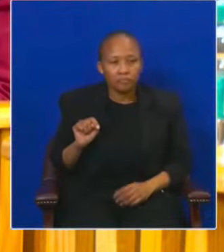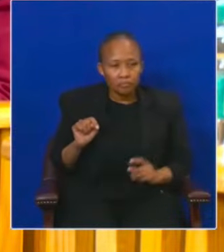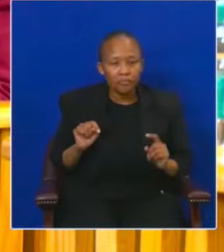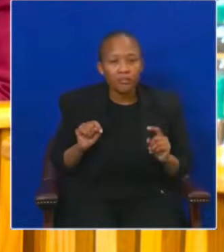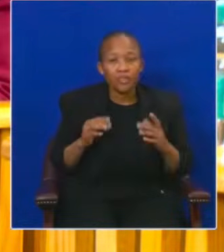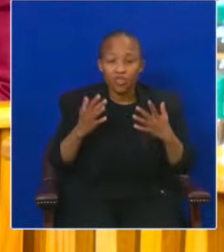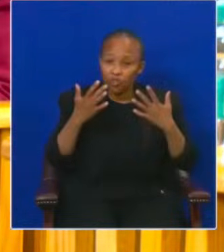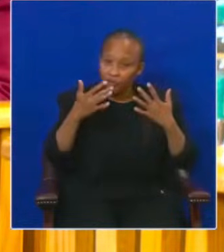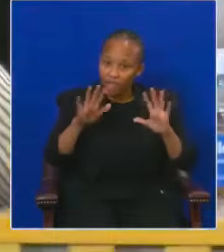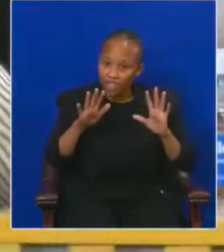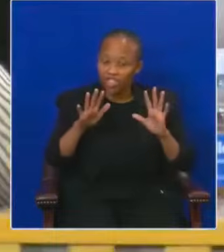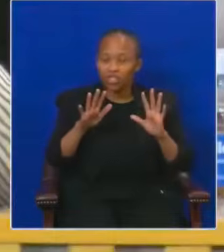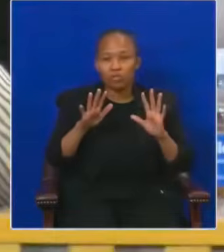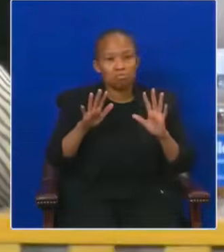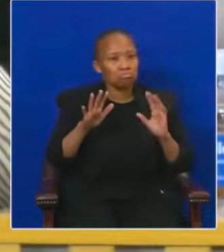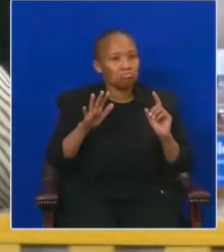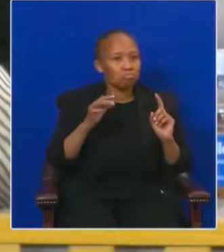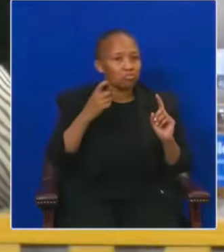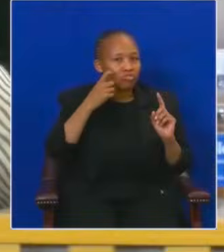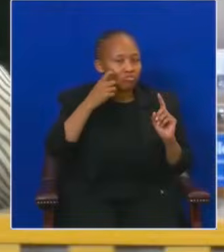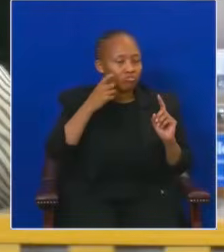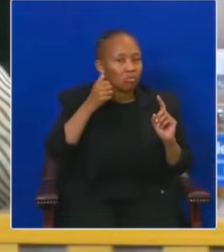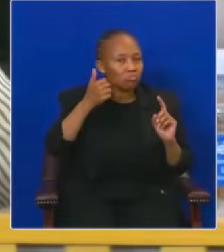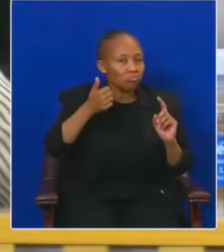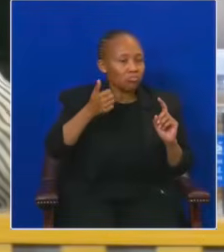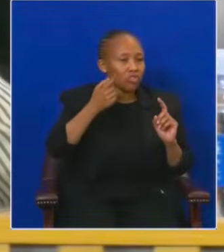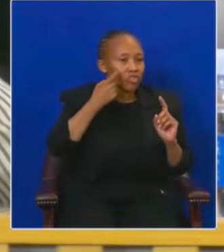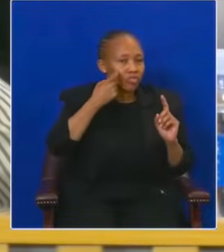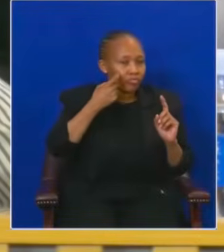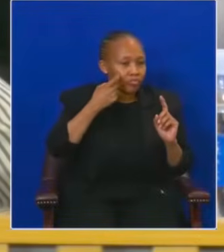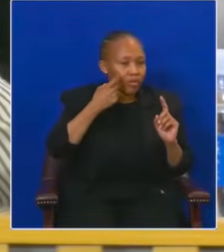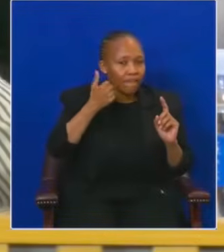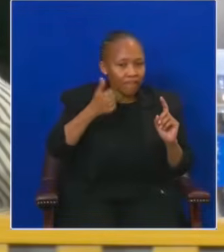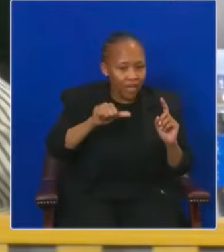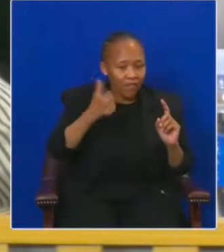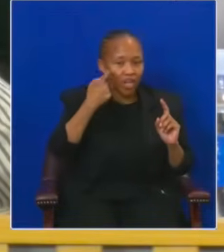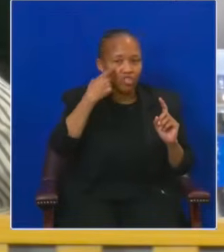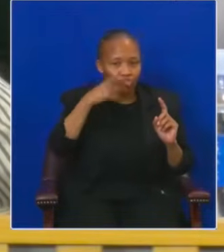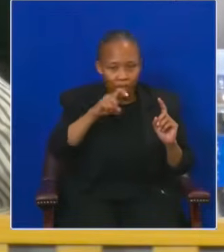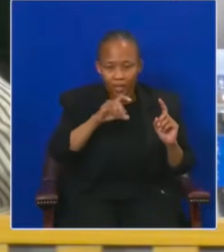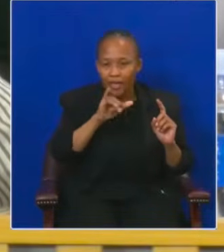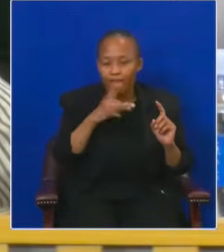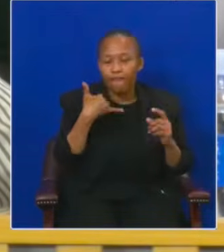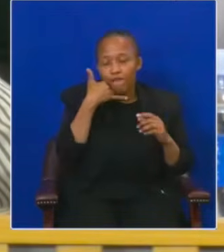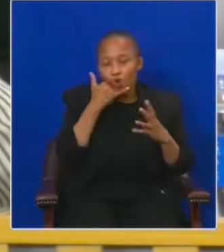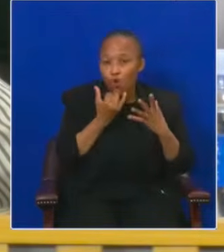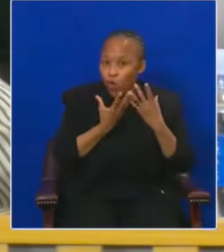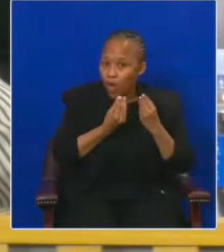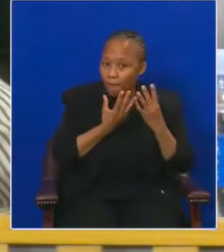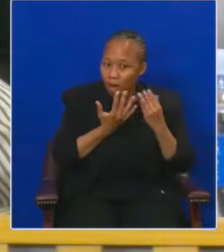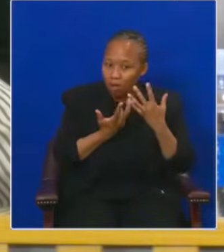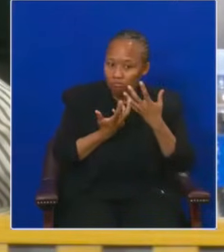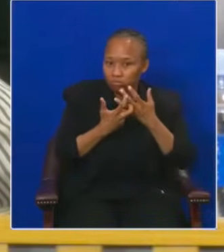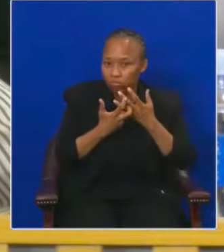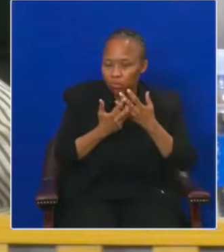that you saw on Mr. Madlanga's phone, that it was indeed Sergeant Nkosi's number?